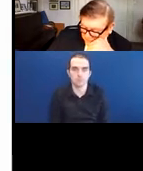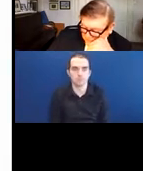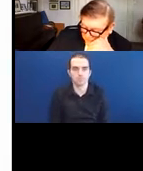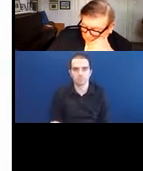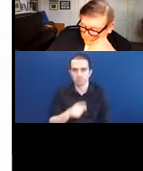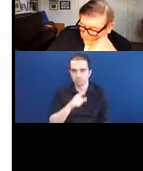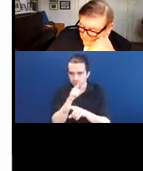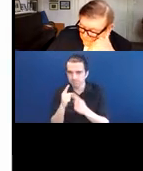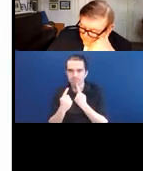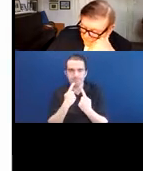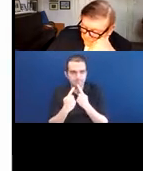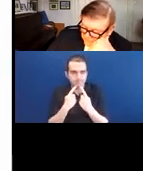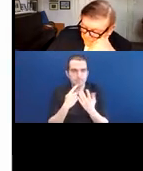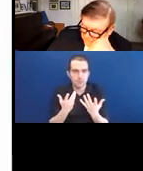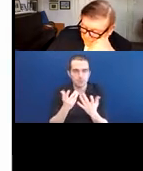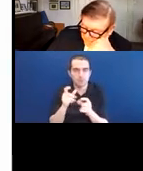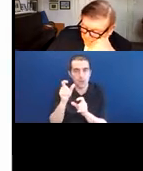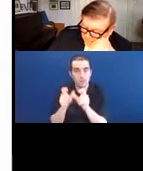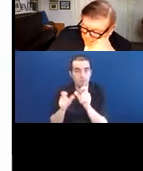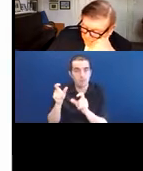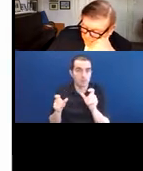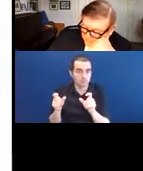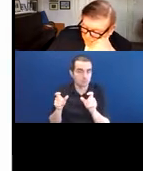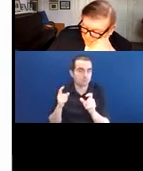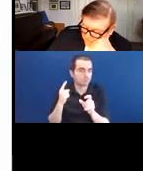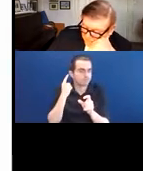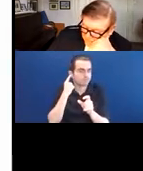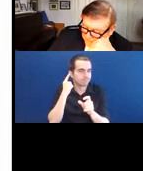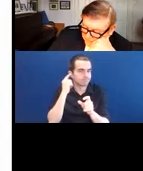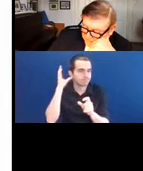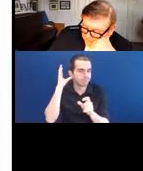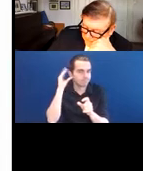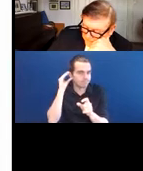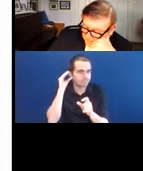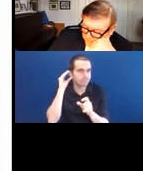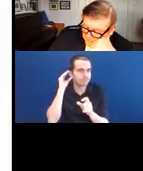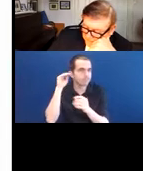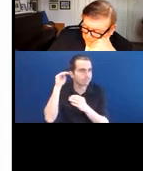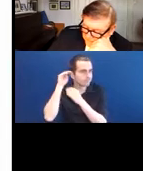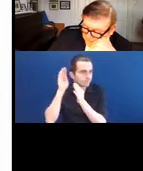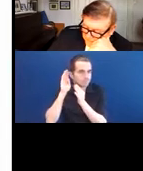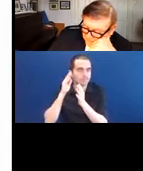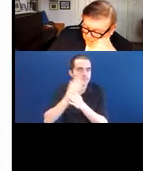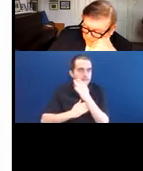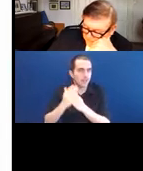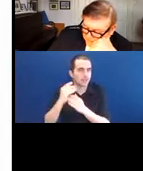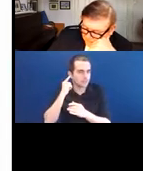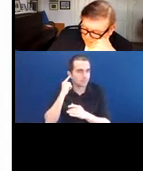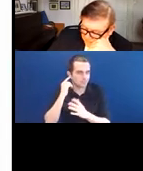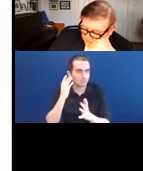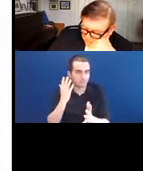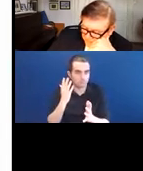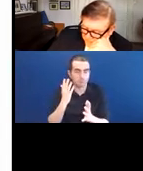impaired people were suffered hardships because non-availability of interpreters and insensitivity of